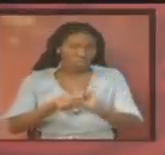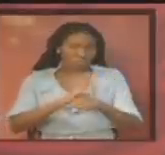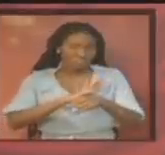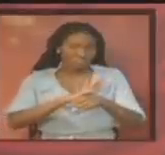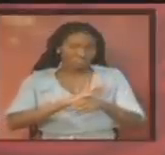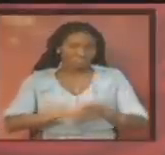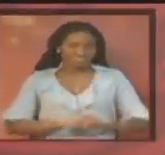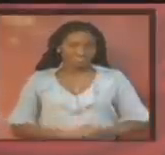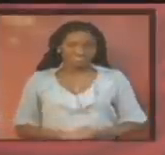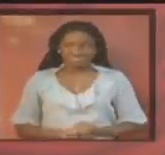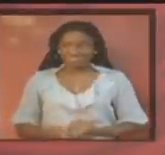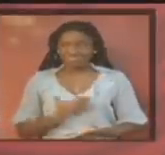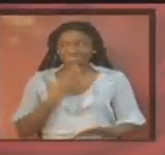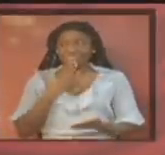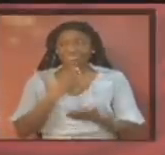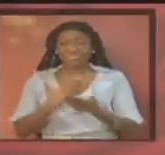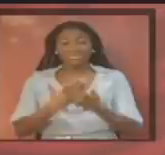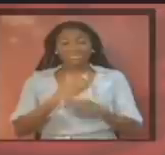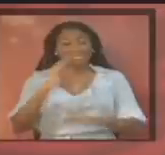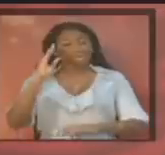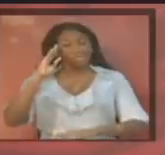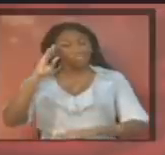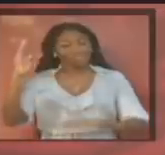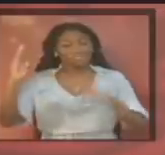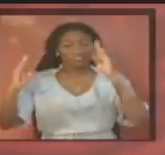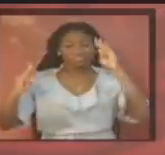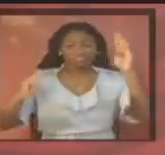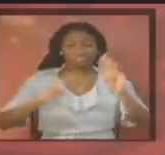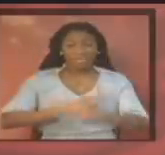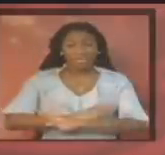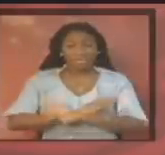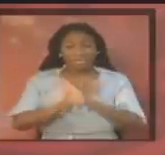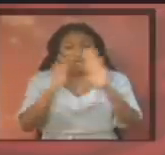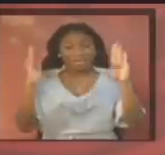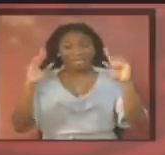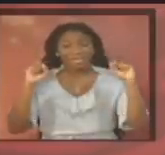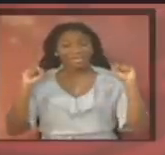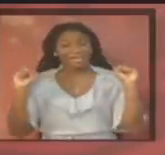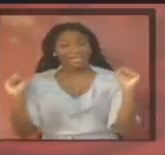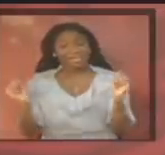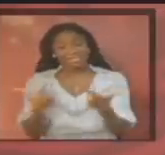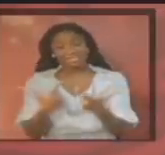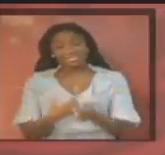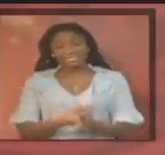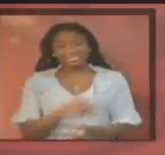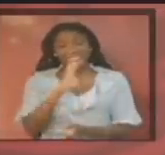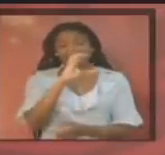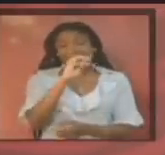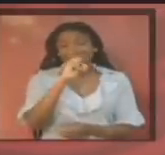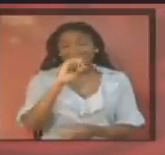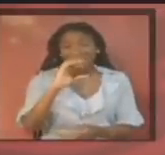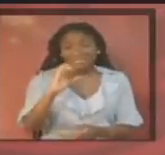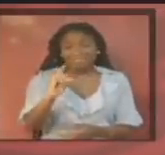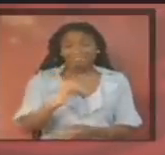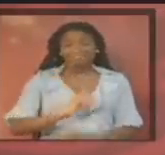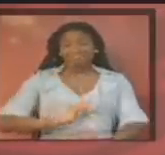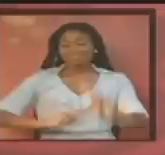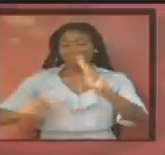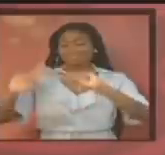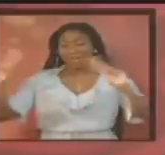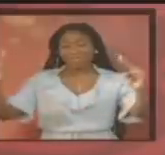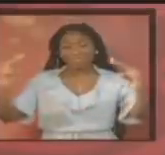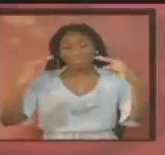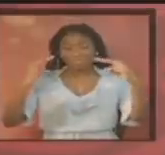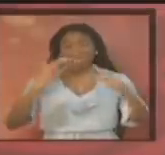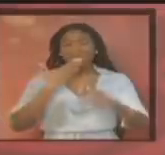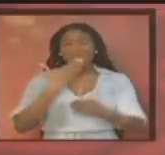and good morning. Good morning, Dr. Roshan Parasram. Good morning, Dr. Joanne Paul. Good morning to the media and good morning to